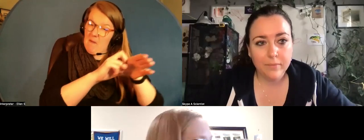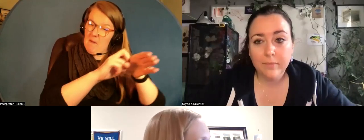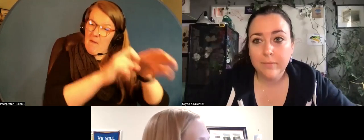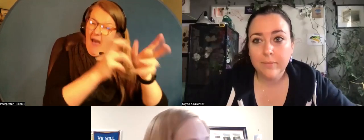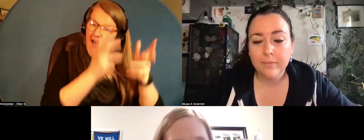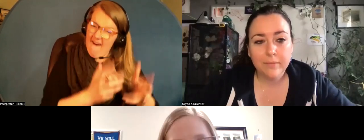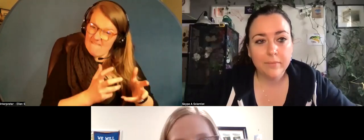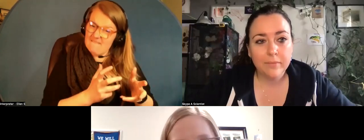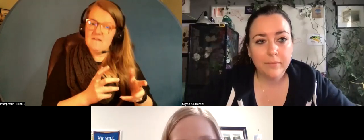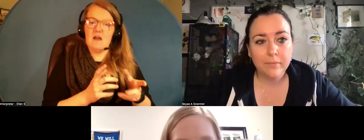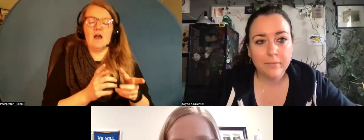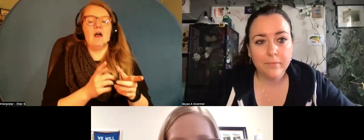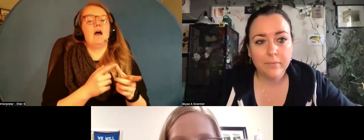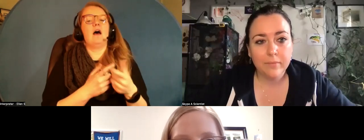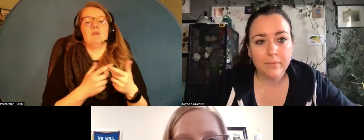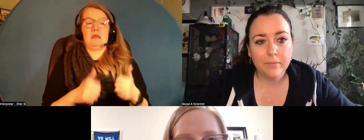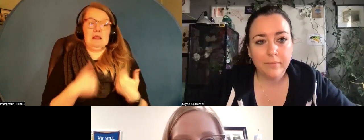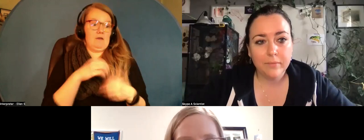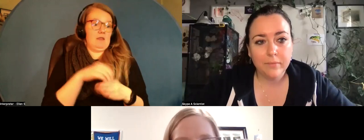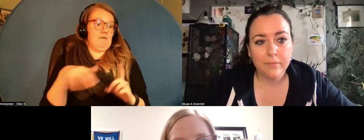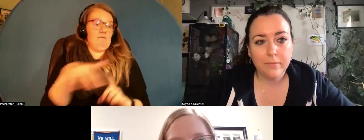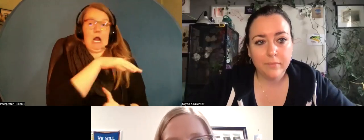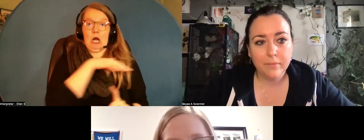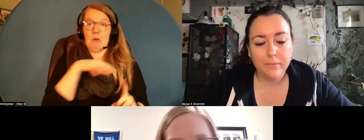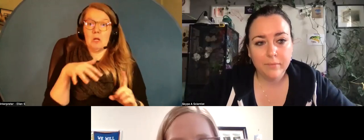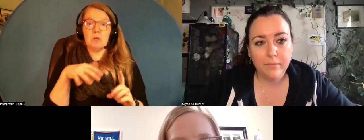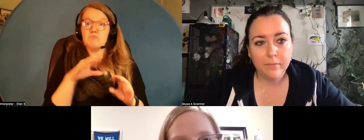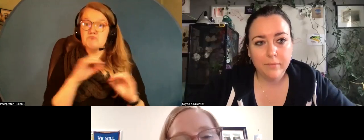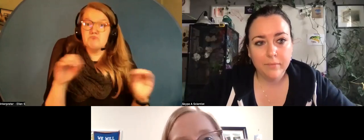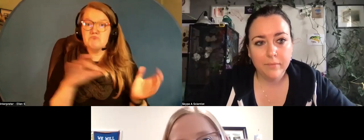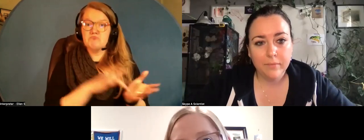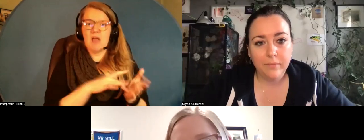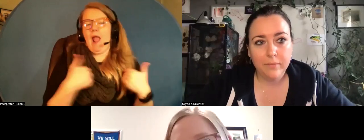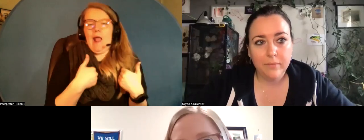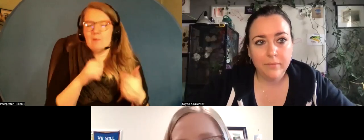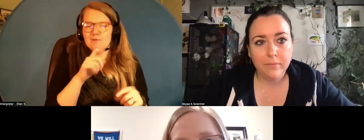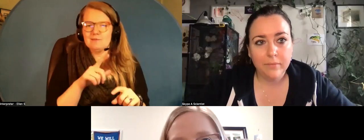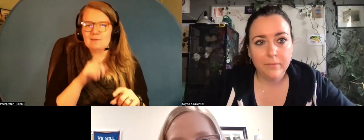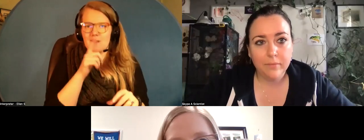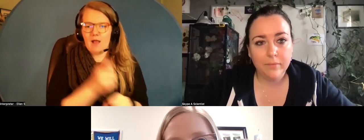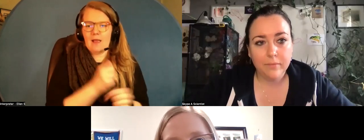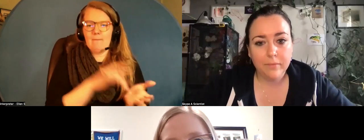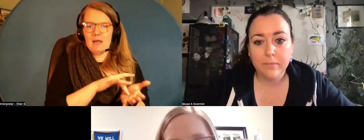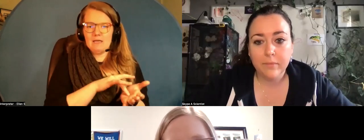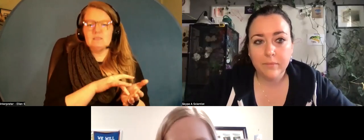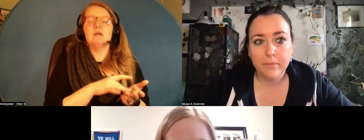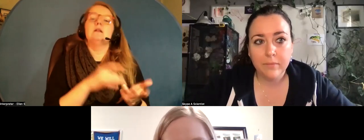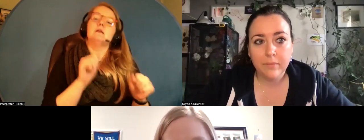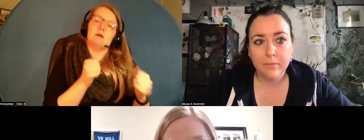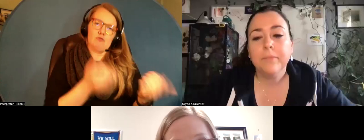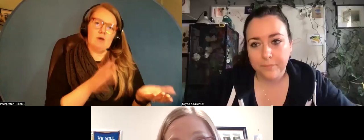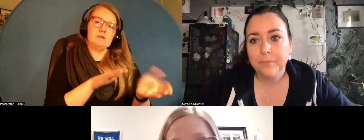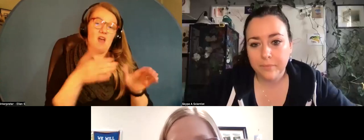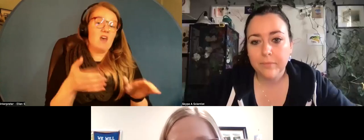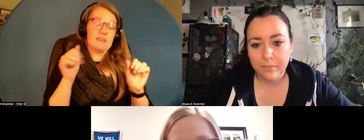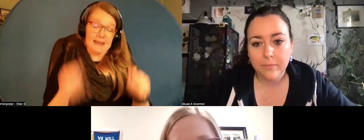if you're just living out in the environment, you're not going to get medicine to get rid of those parasites. And it might ultimately lead to death over time